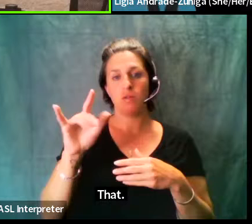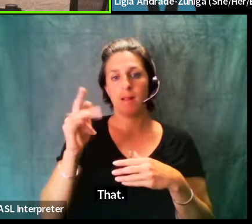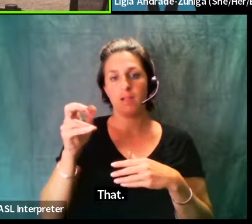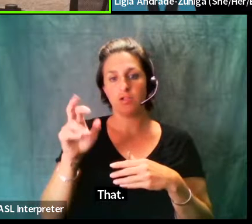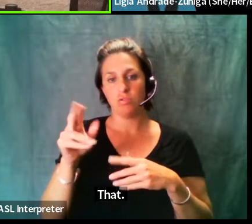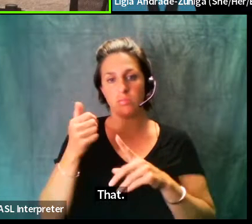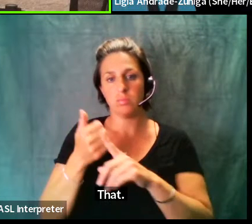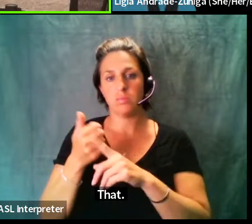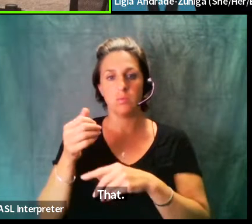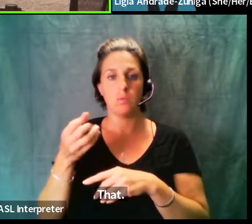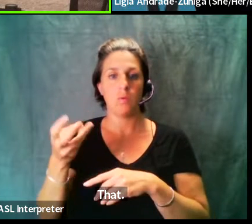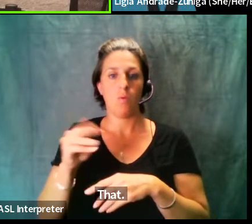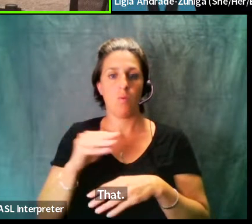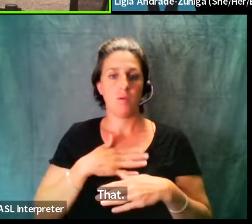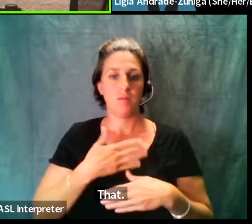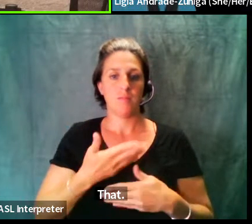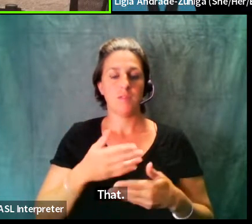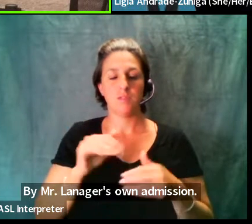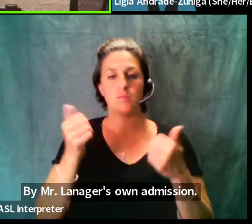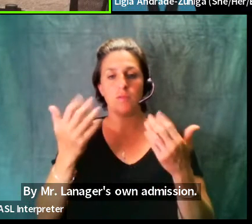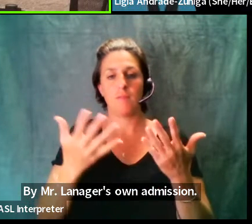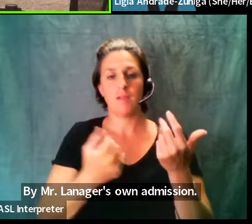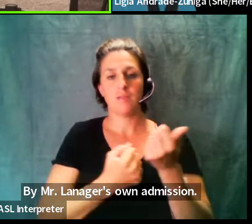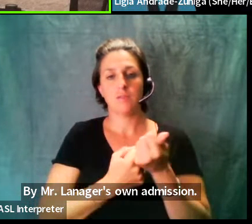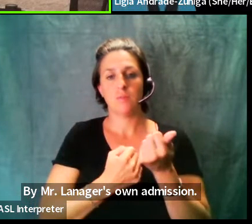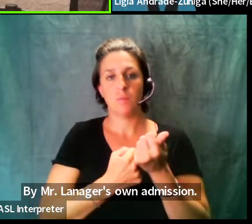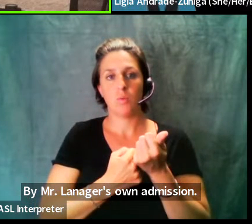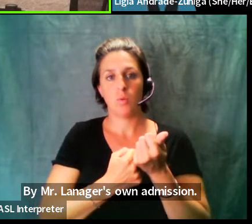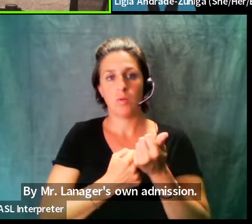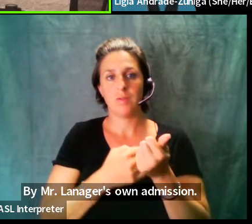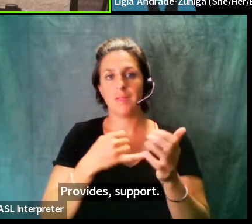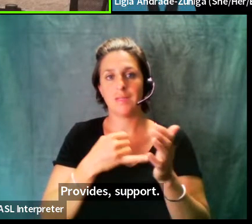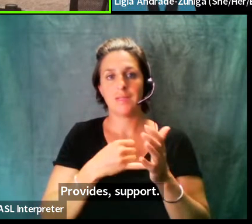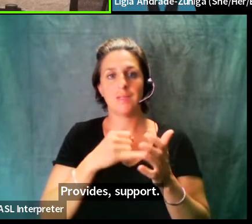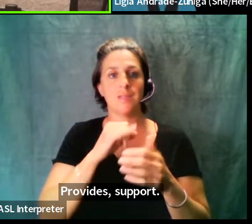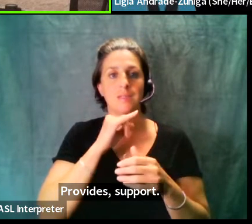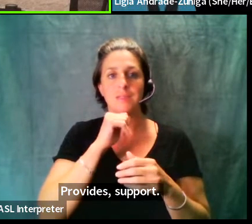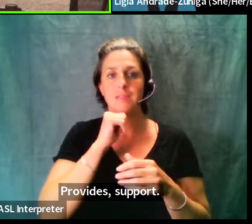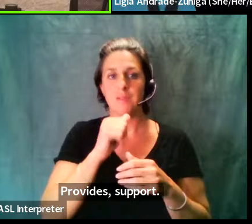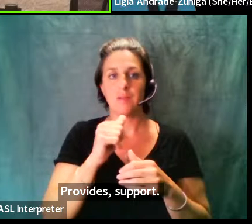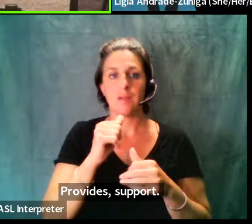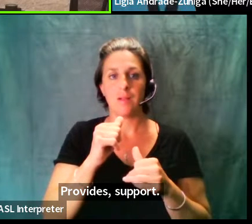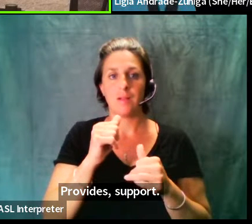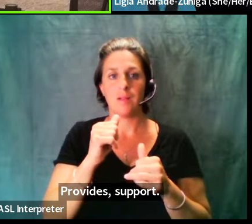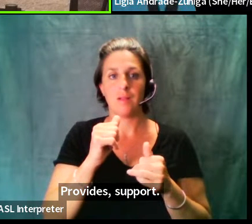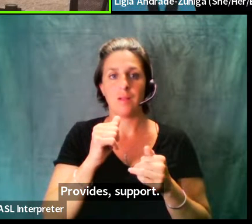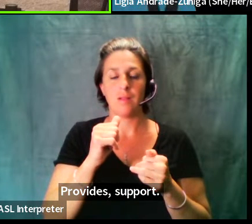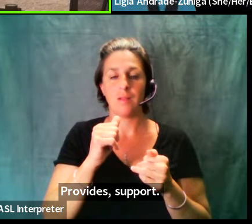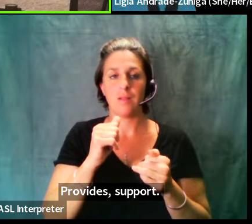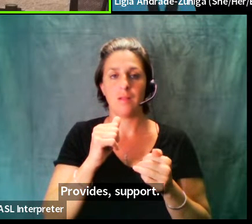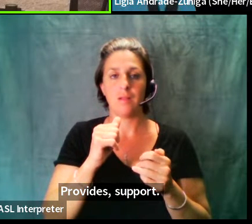admission, provides support. It is not the